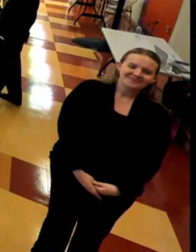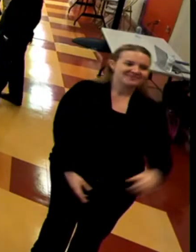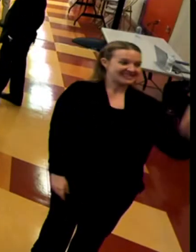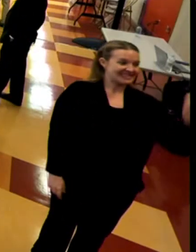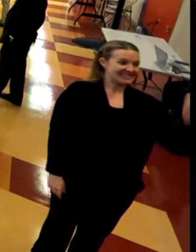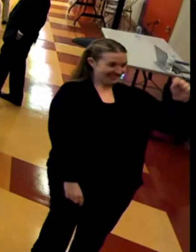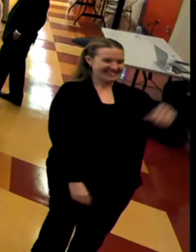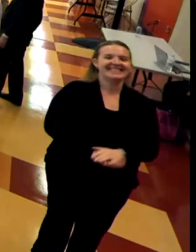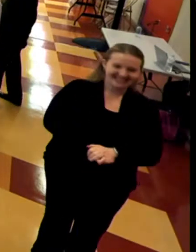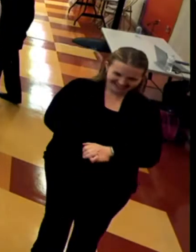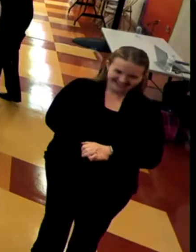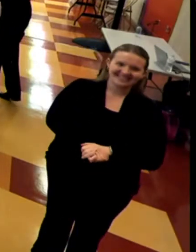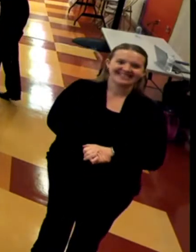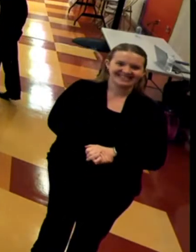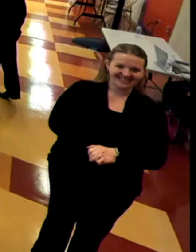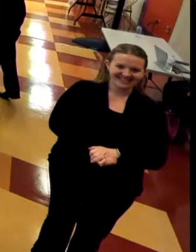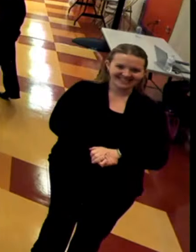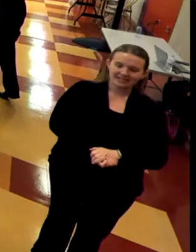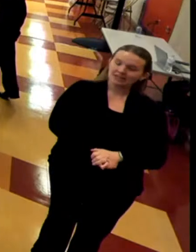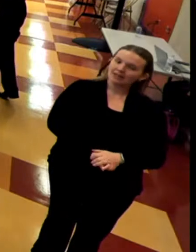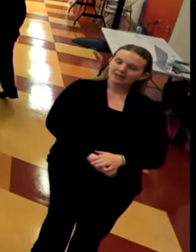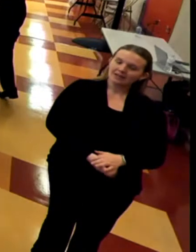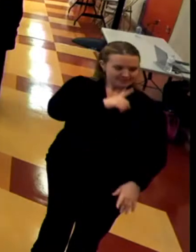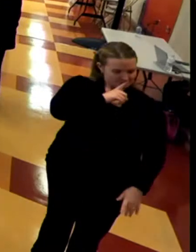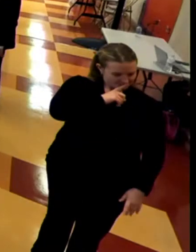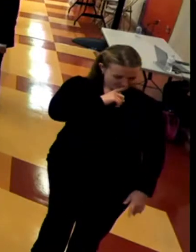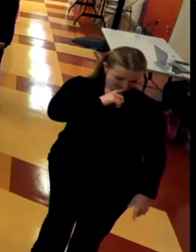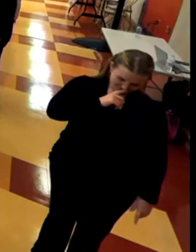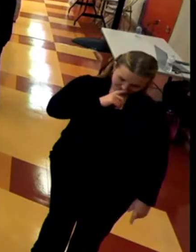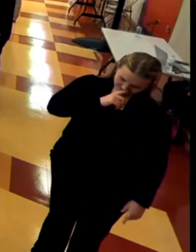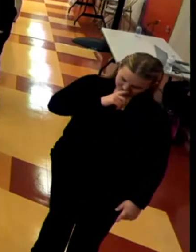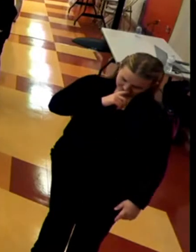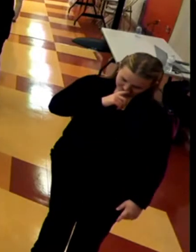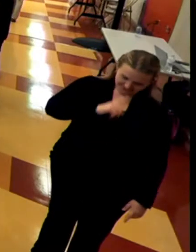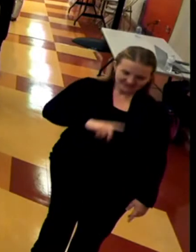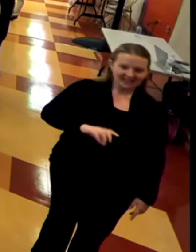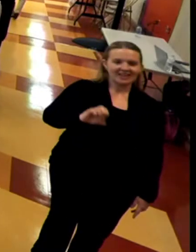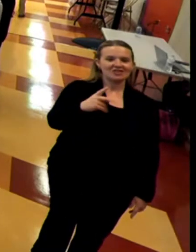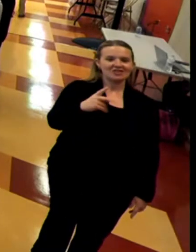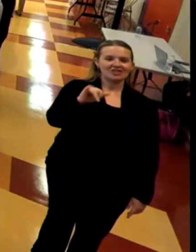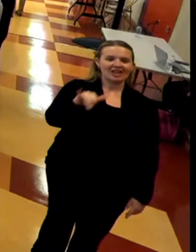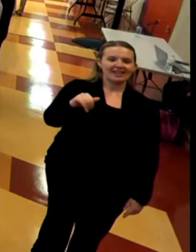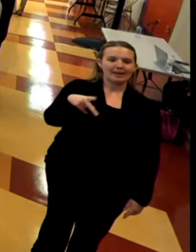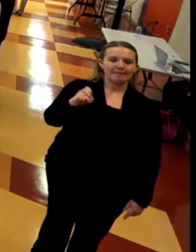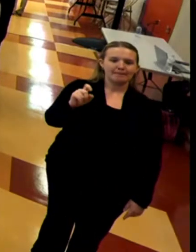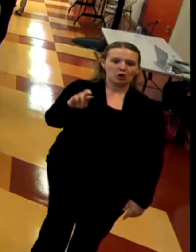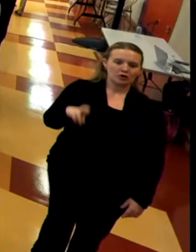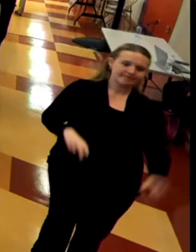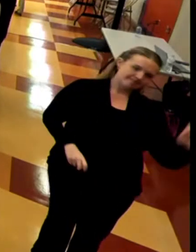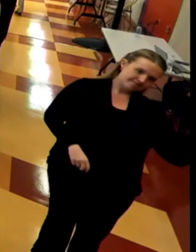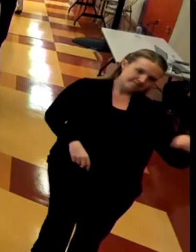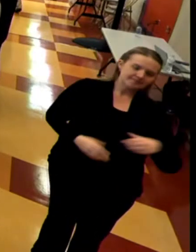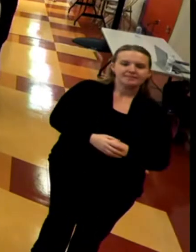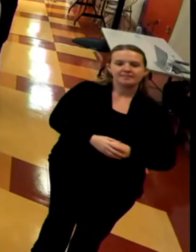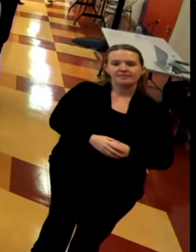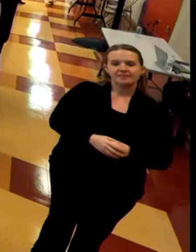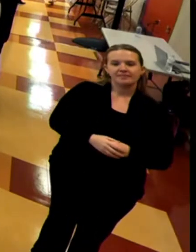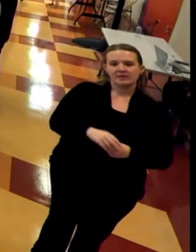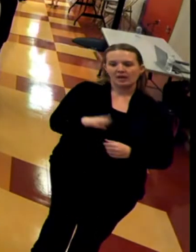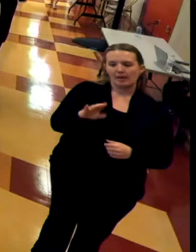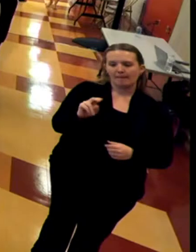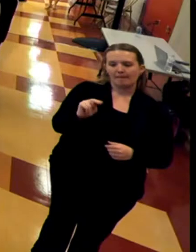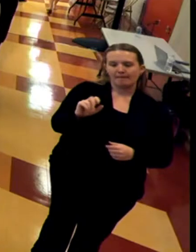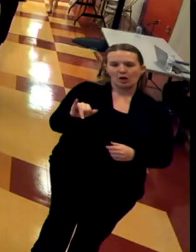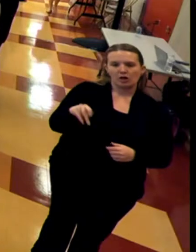Yay. Just keep my mouth quiet there. Shelley Potter. Yay. Yay. Bonnie